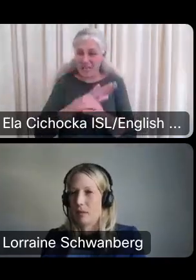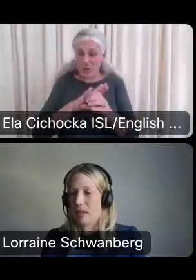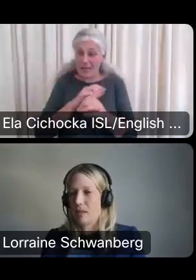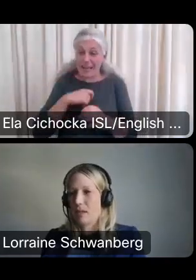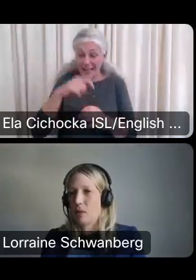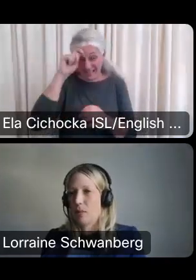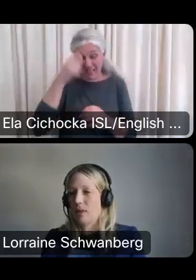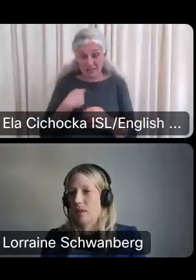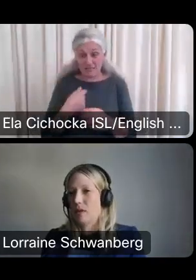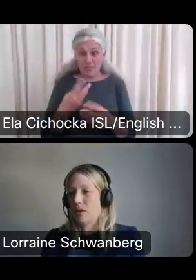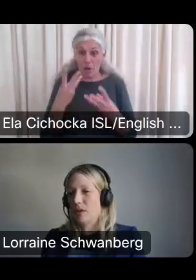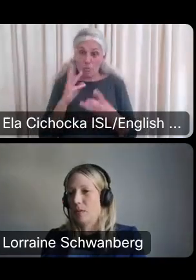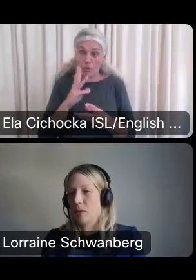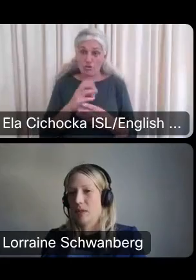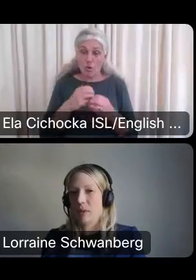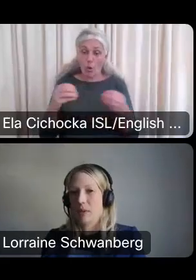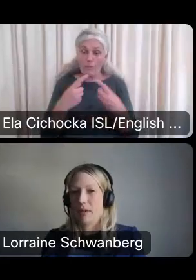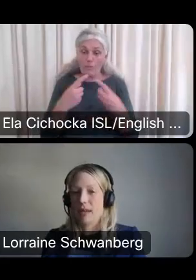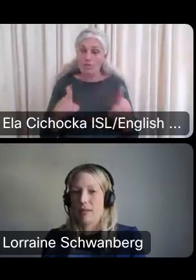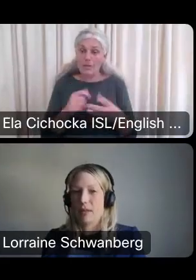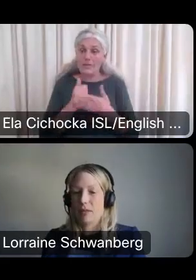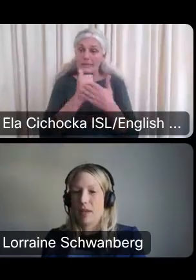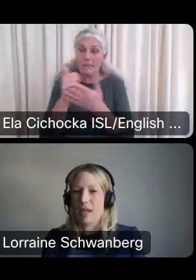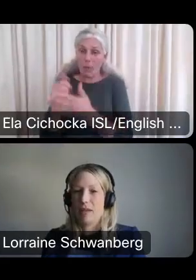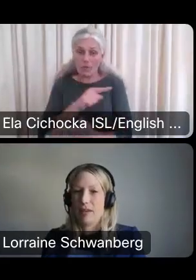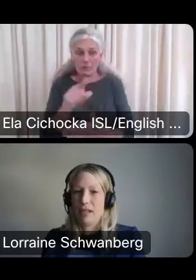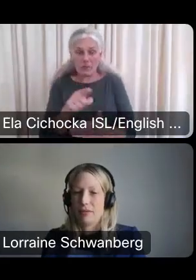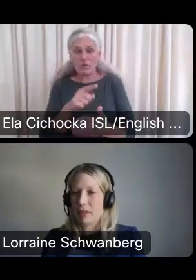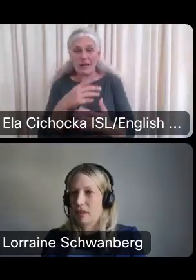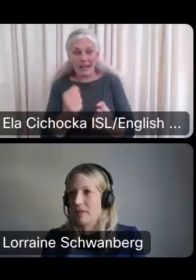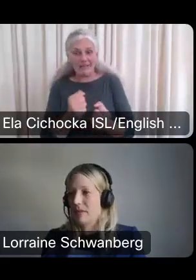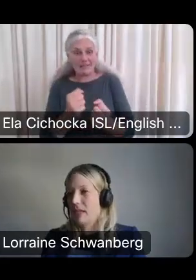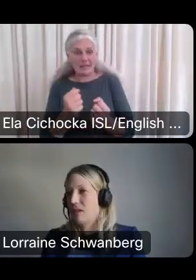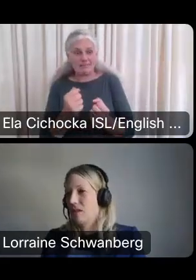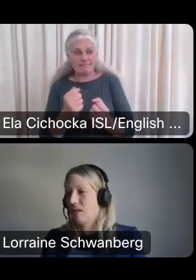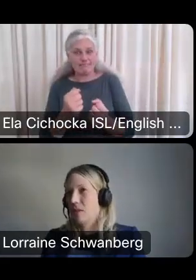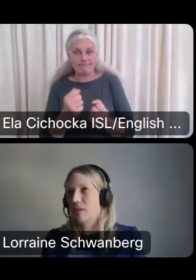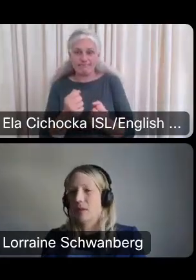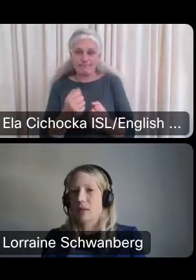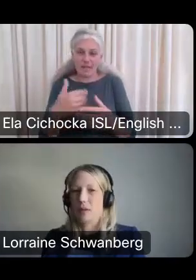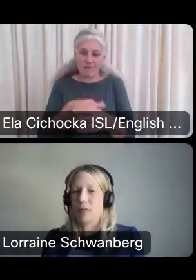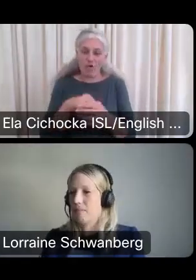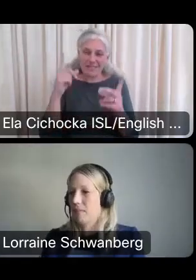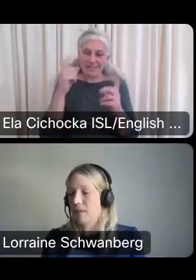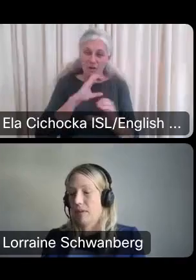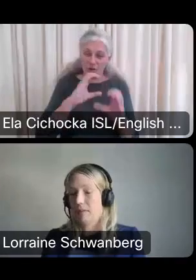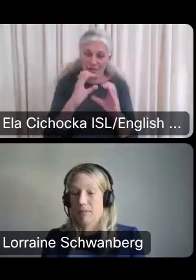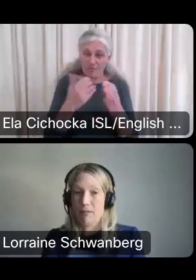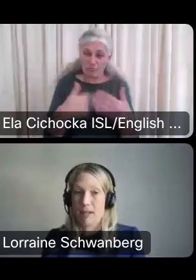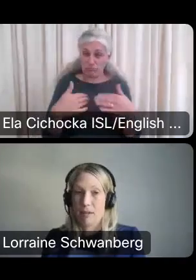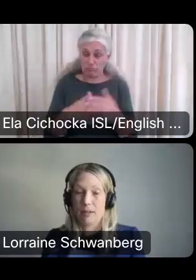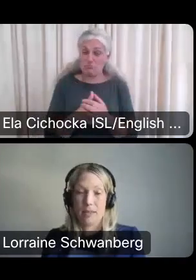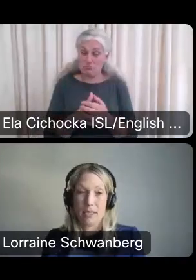so keen on, an open disclosure and supporting people and having those very difficult conversations sometimes. So this must have